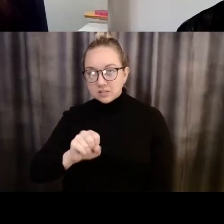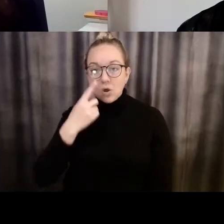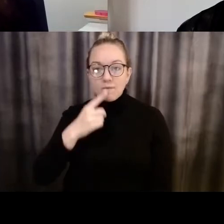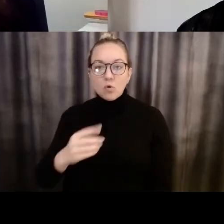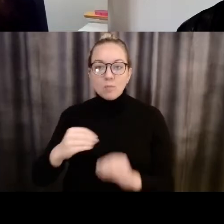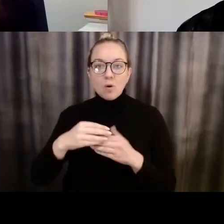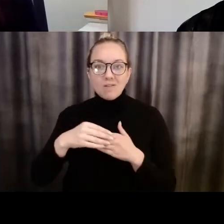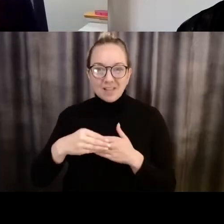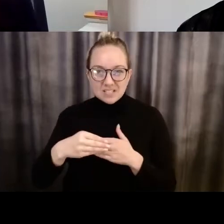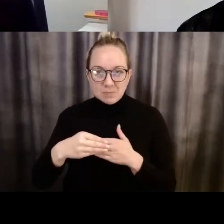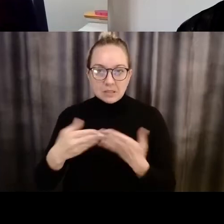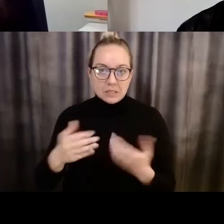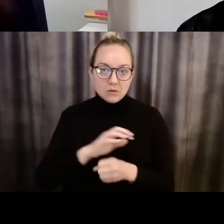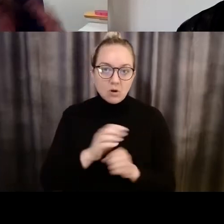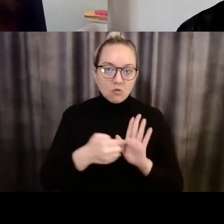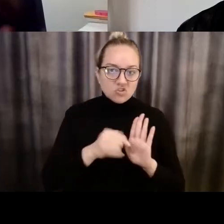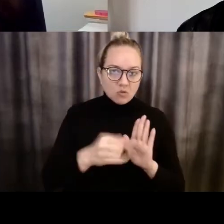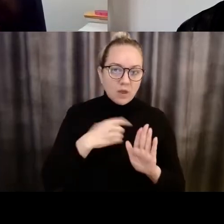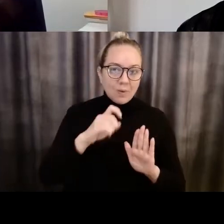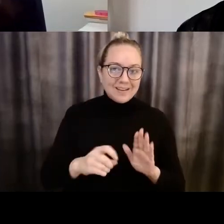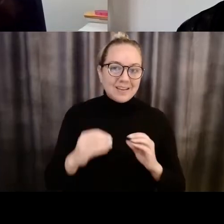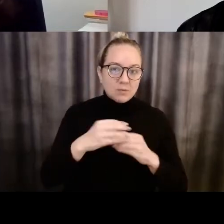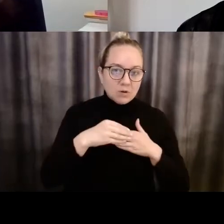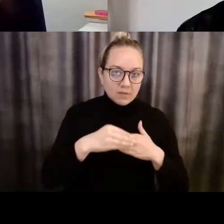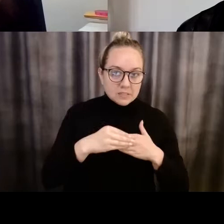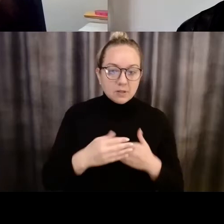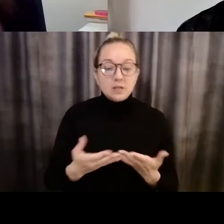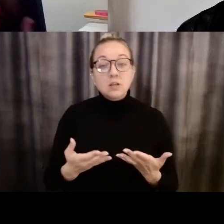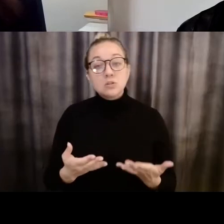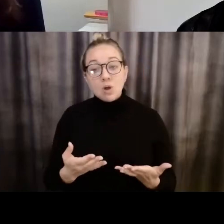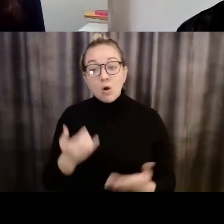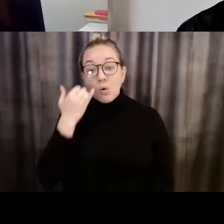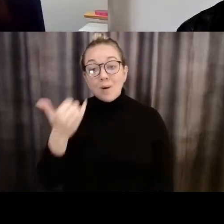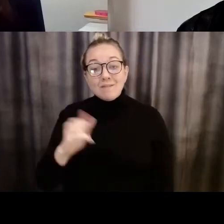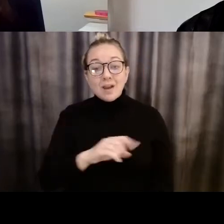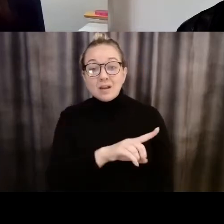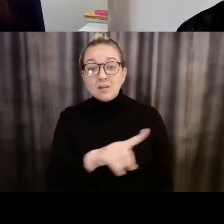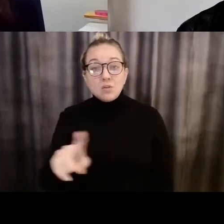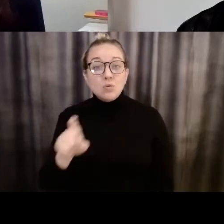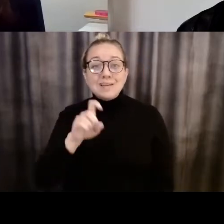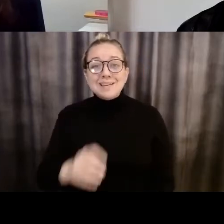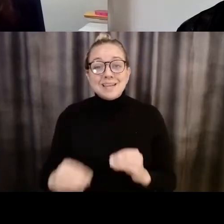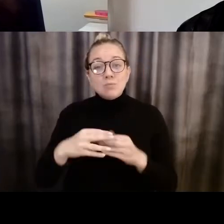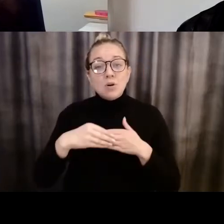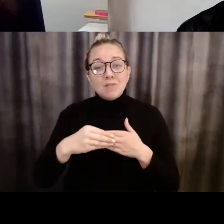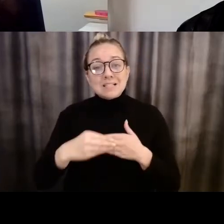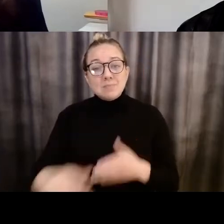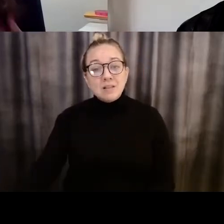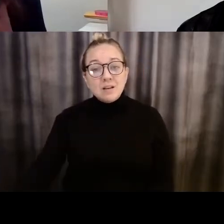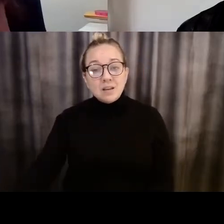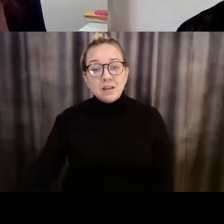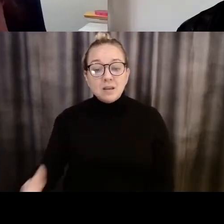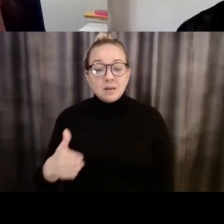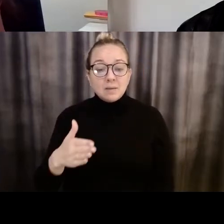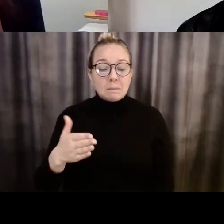is anyone who is requesting flexibility, speak with your manager. I think one of the things,